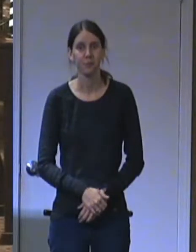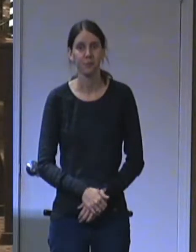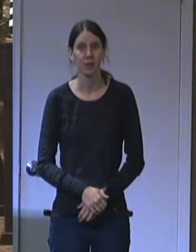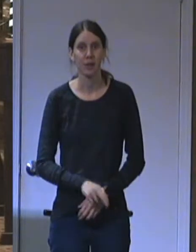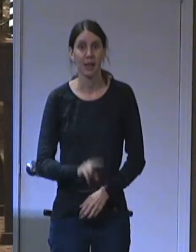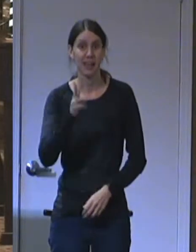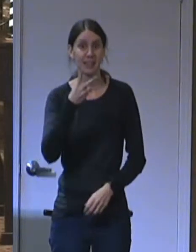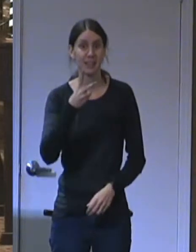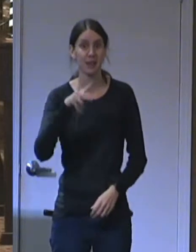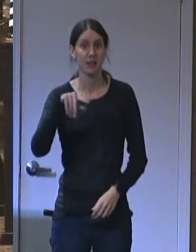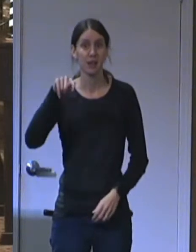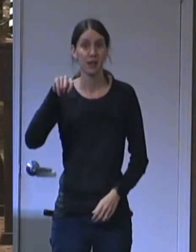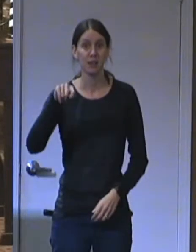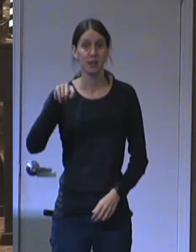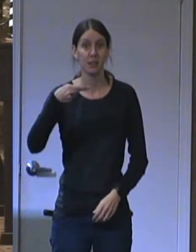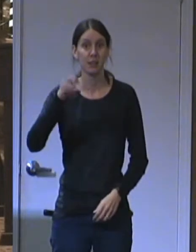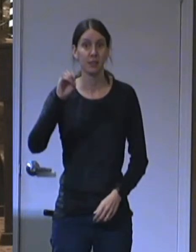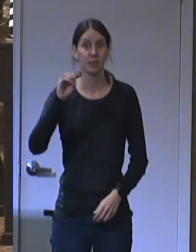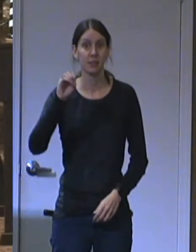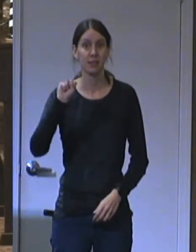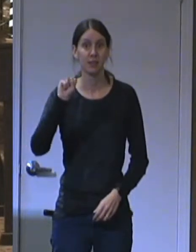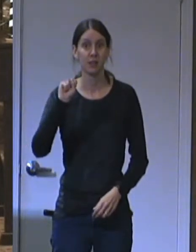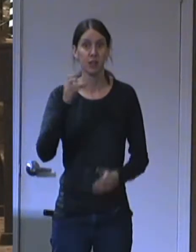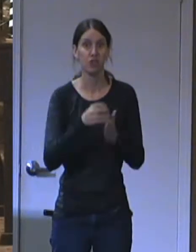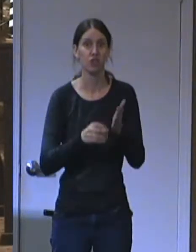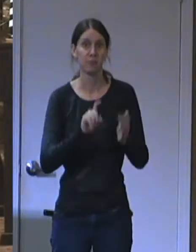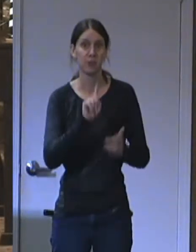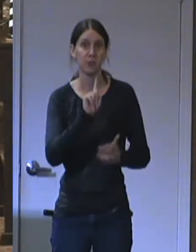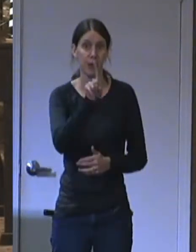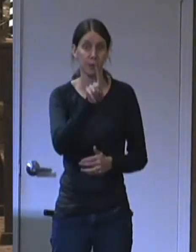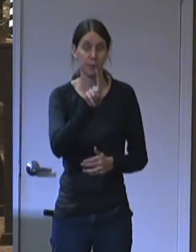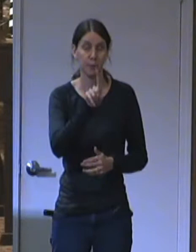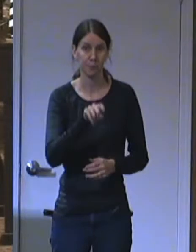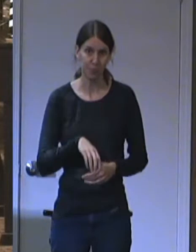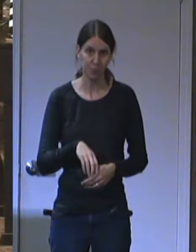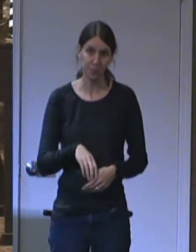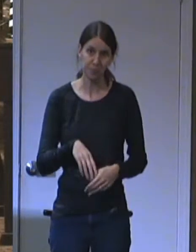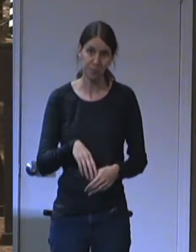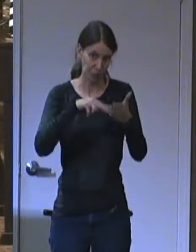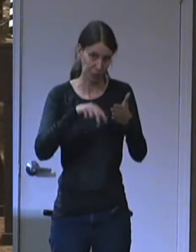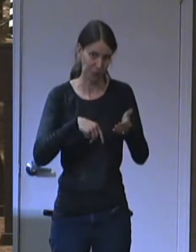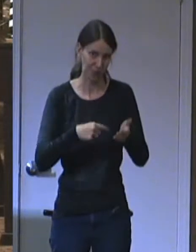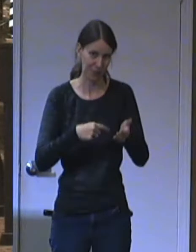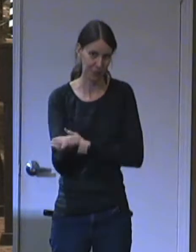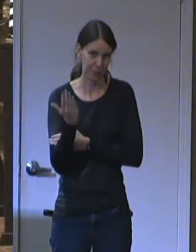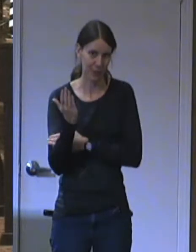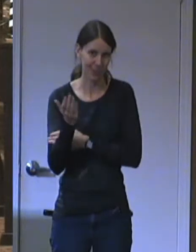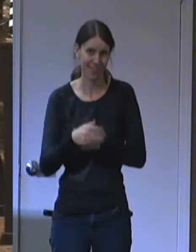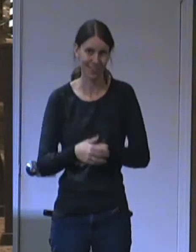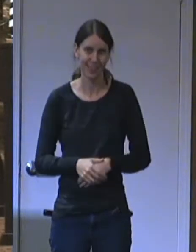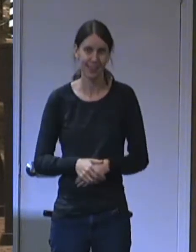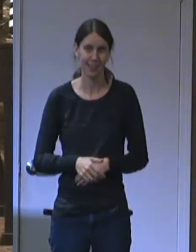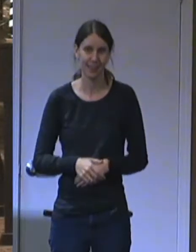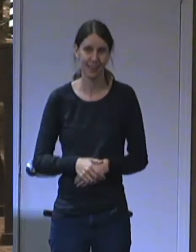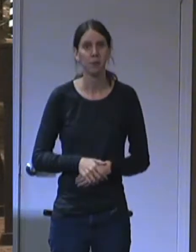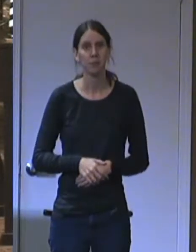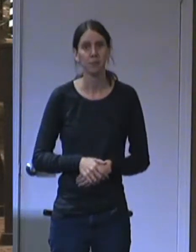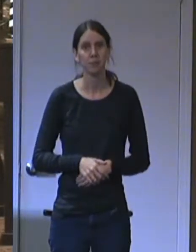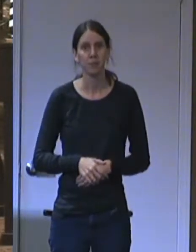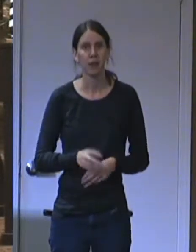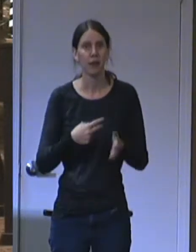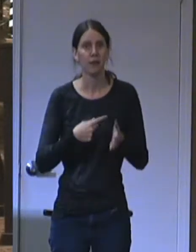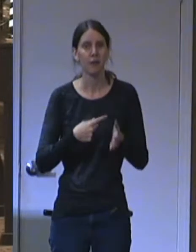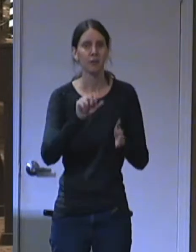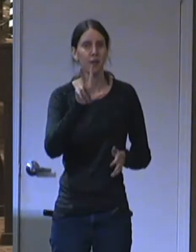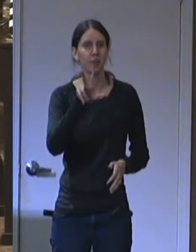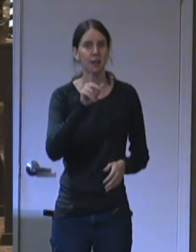In 2 Thessalonians chapter 1, we just had that read this morning, but in